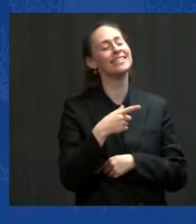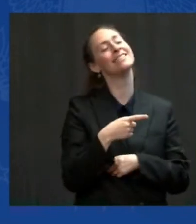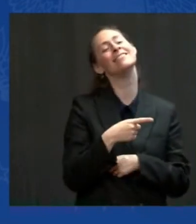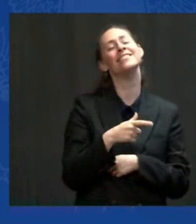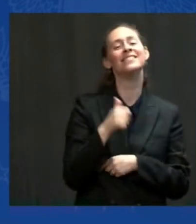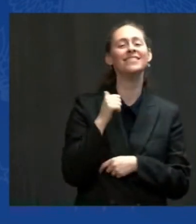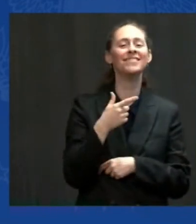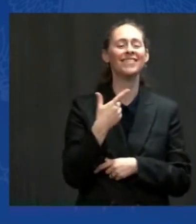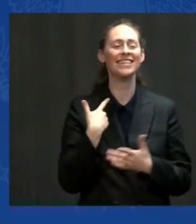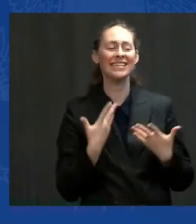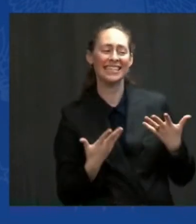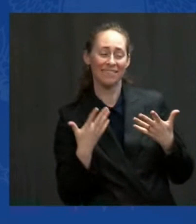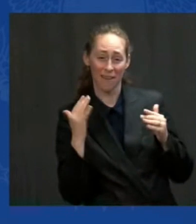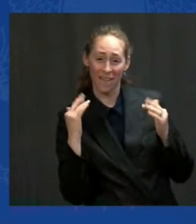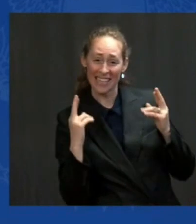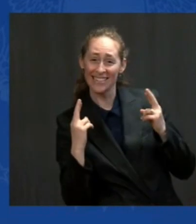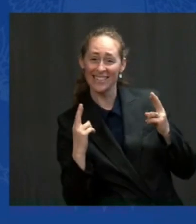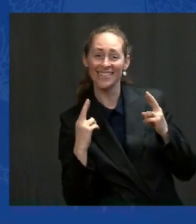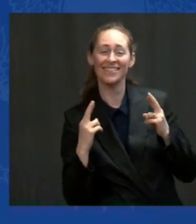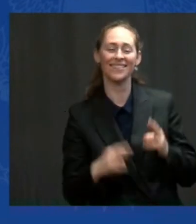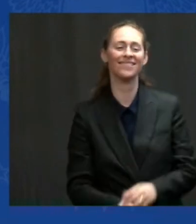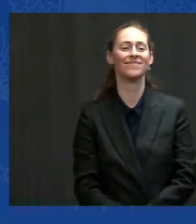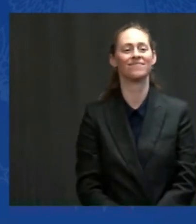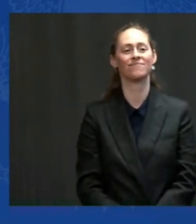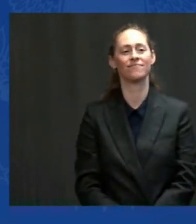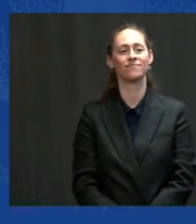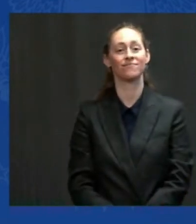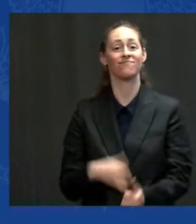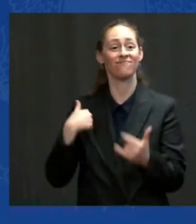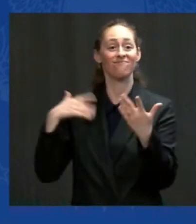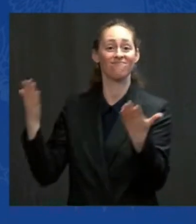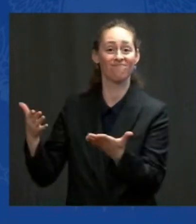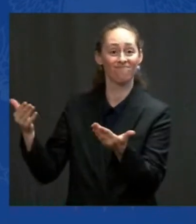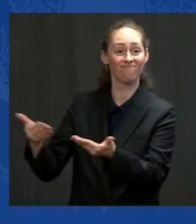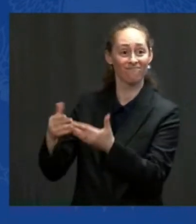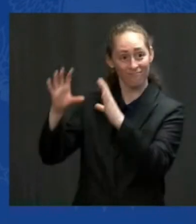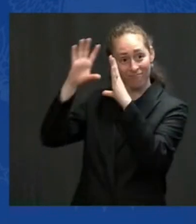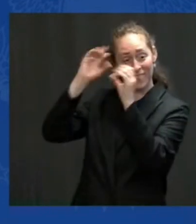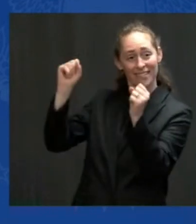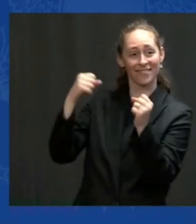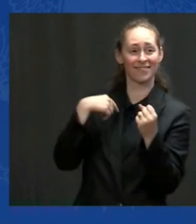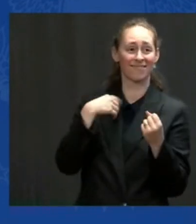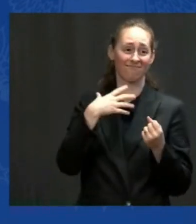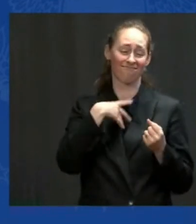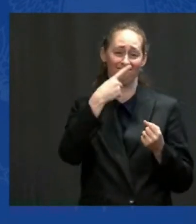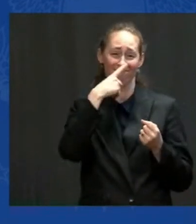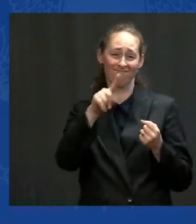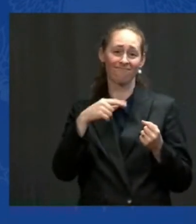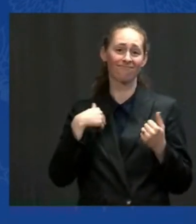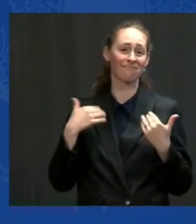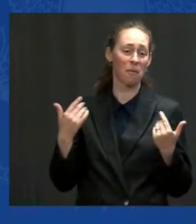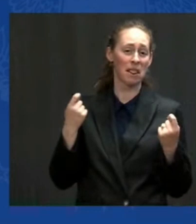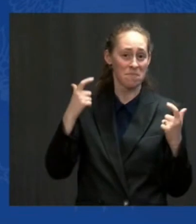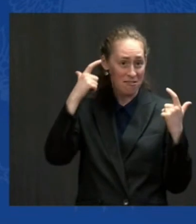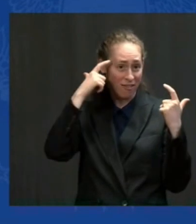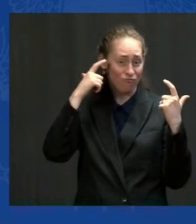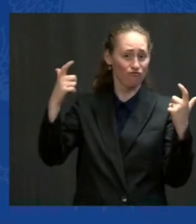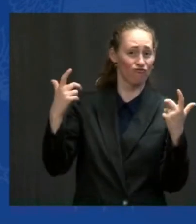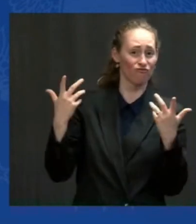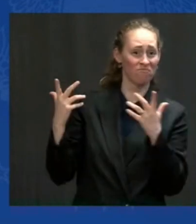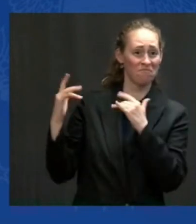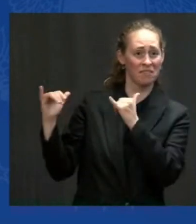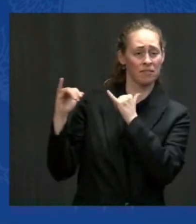Moreover, our president, if I may be so bold, President Biden, you and I share something in common that is